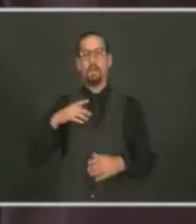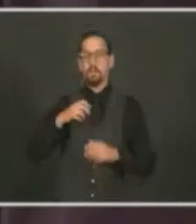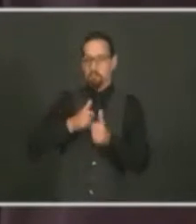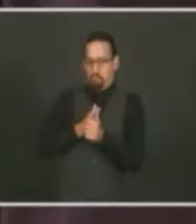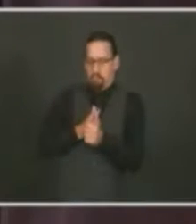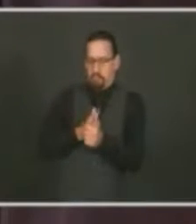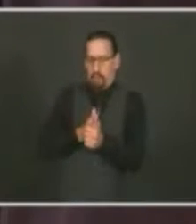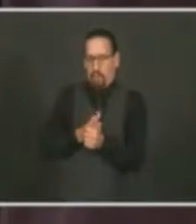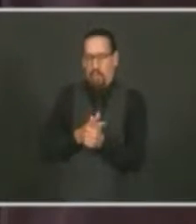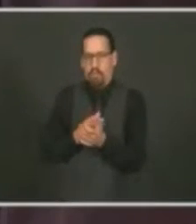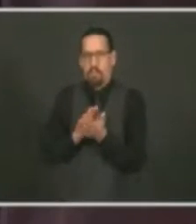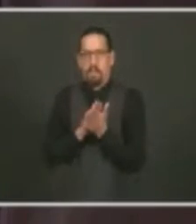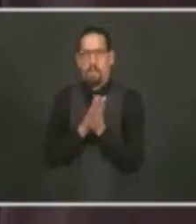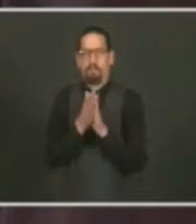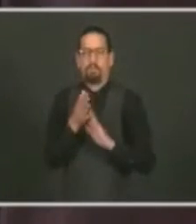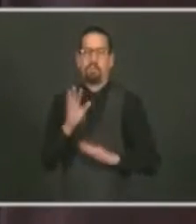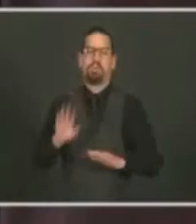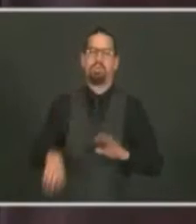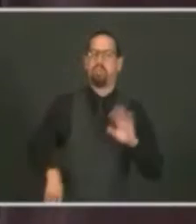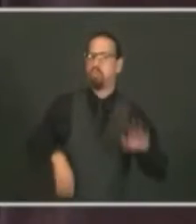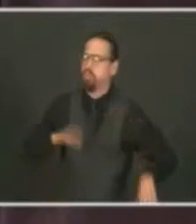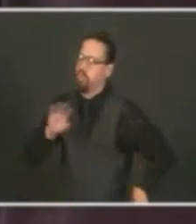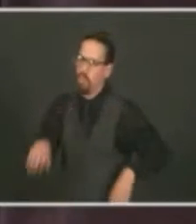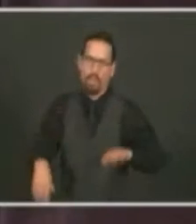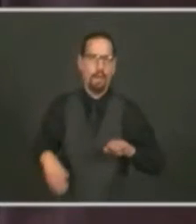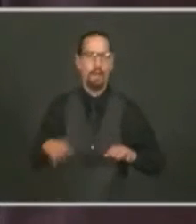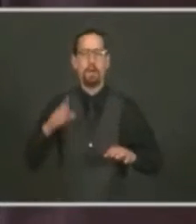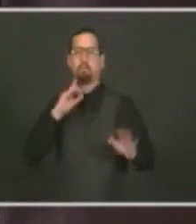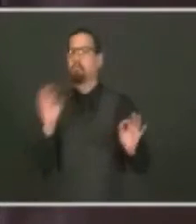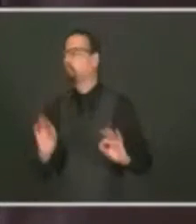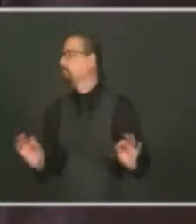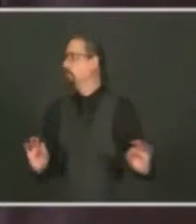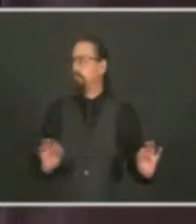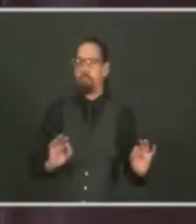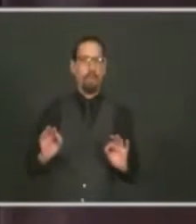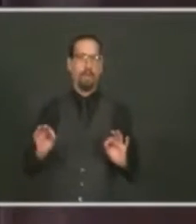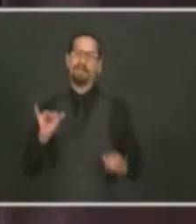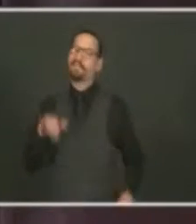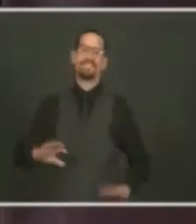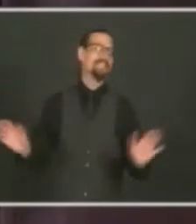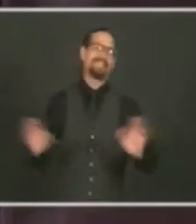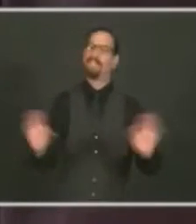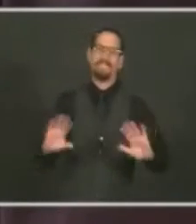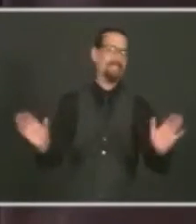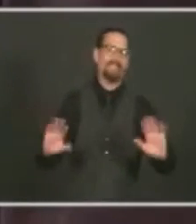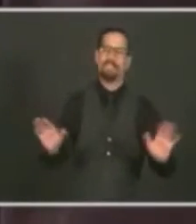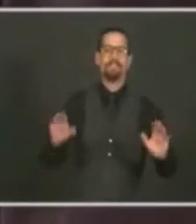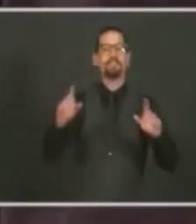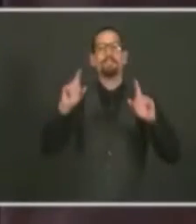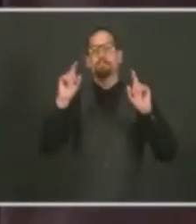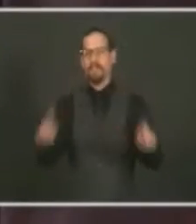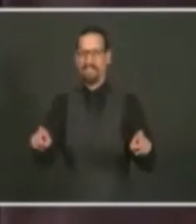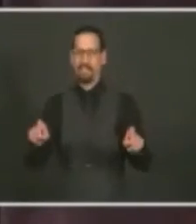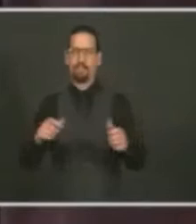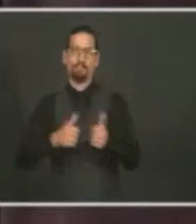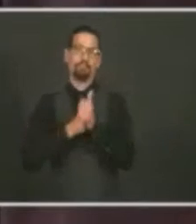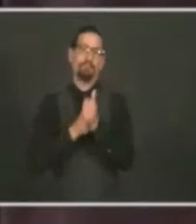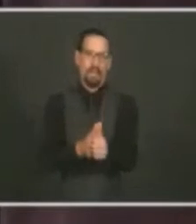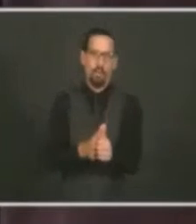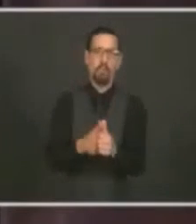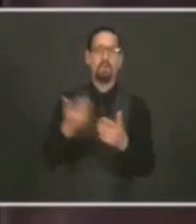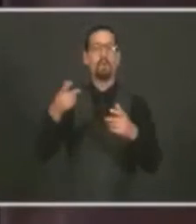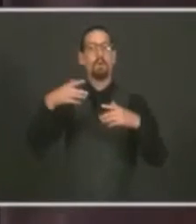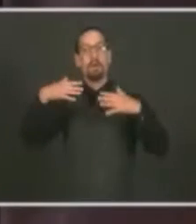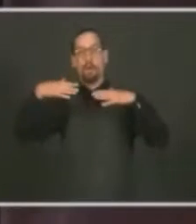that bar owners and those of us who attend, you have to try a little harder. You cannot crowd the bar. You cannot get too close